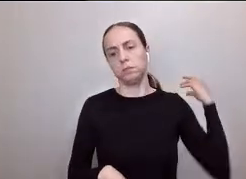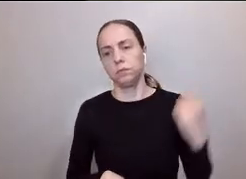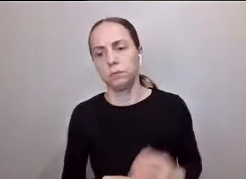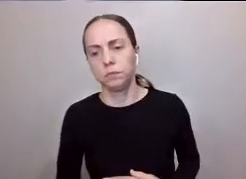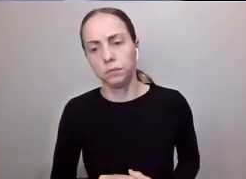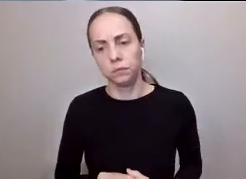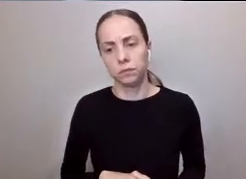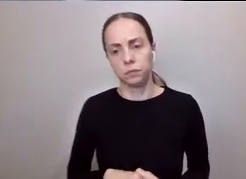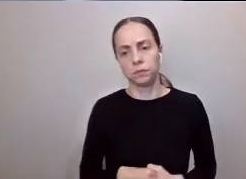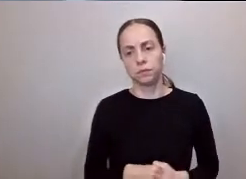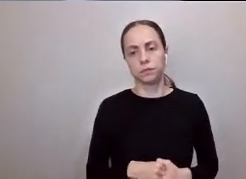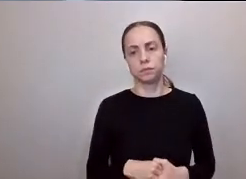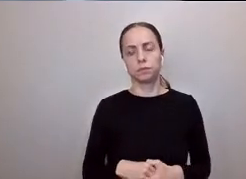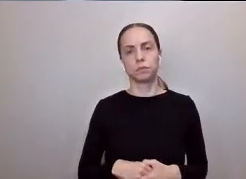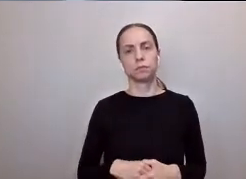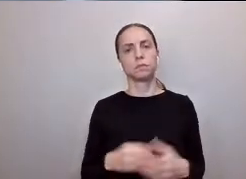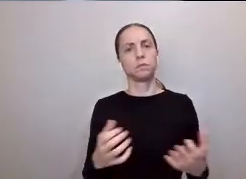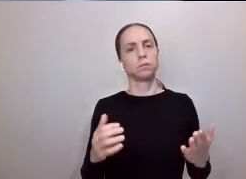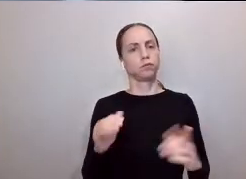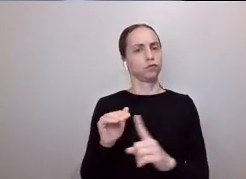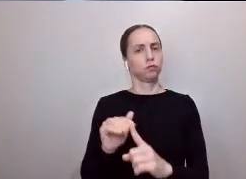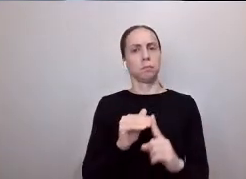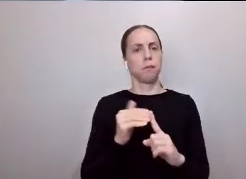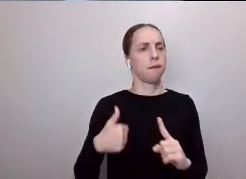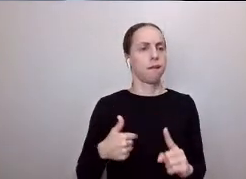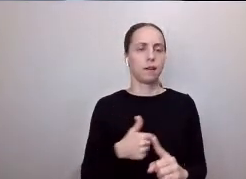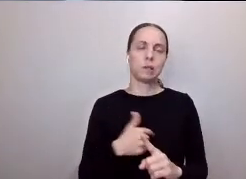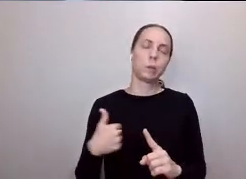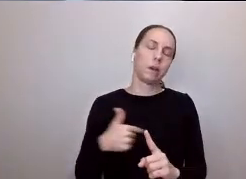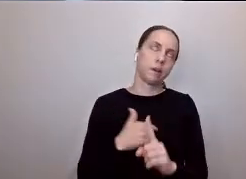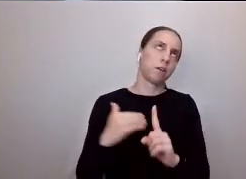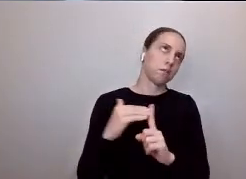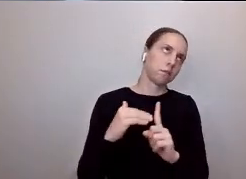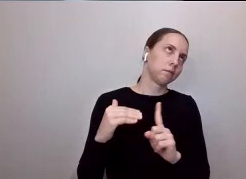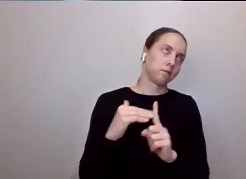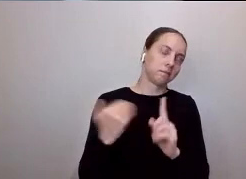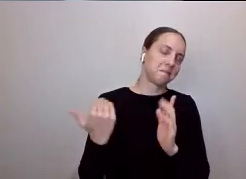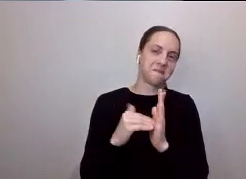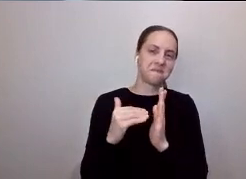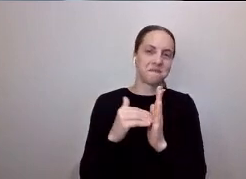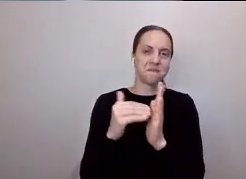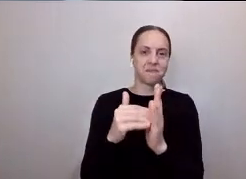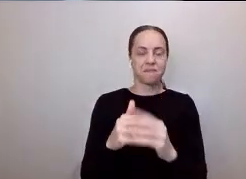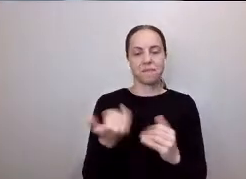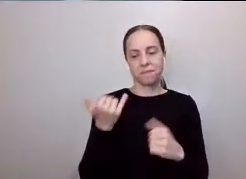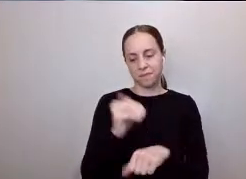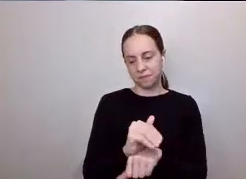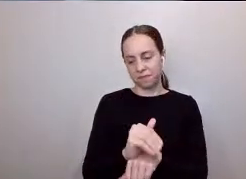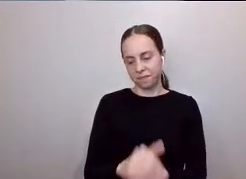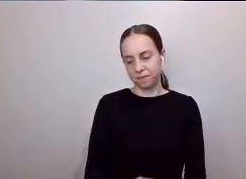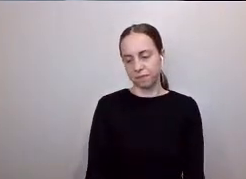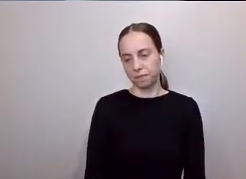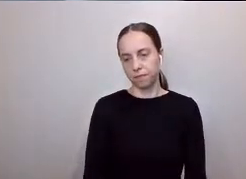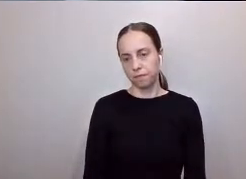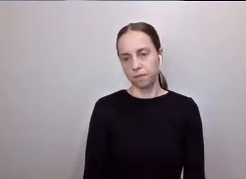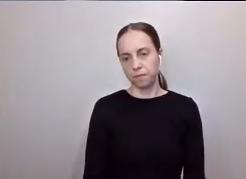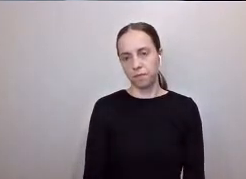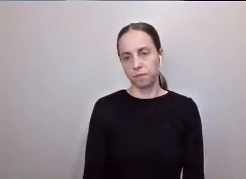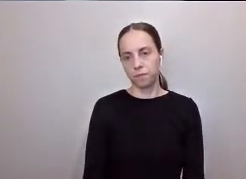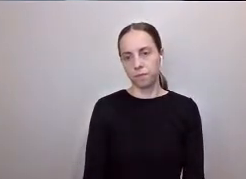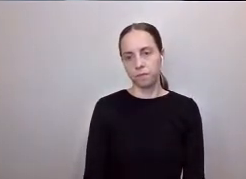remind us, as we have been reminded many times tonight, that you know, when we talked about